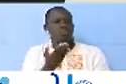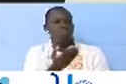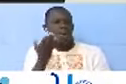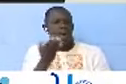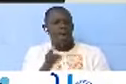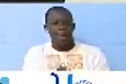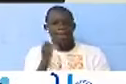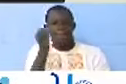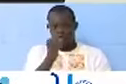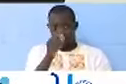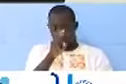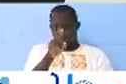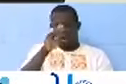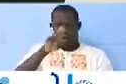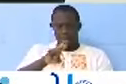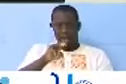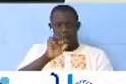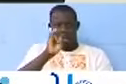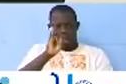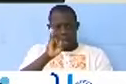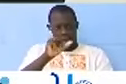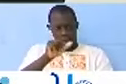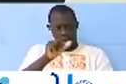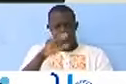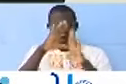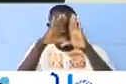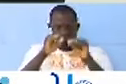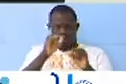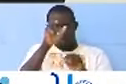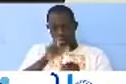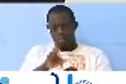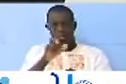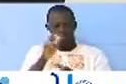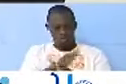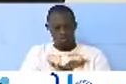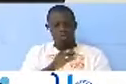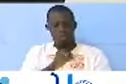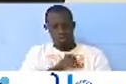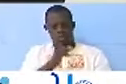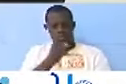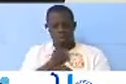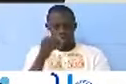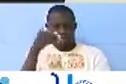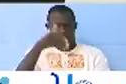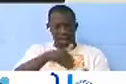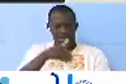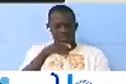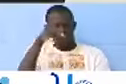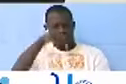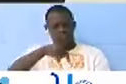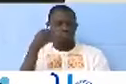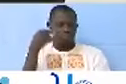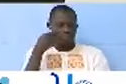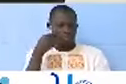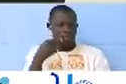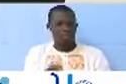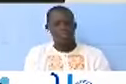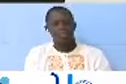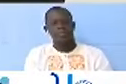as an NIA officer. Jang ibe sio mendo jang bi ibe jang sio mendo jang wolem nyinti ko NIA do kula la